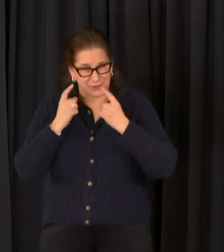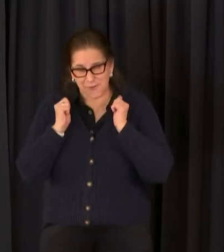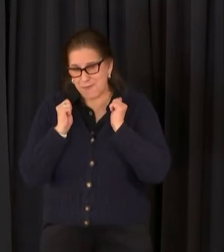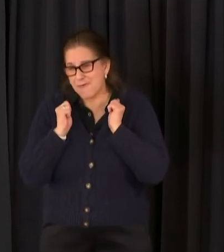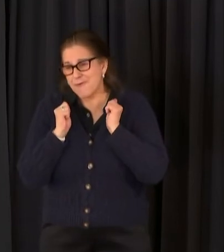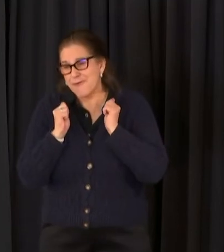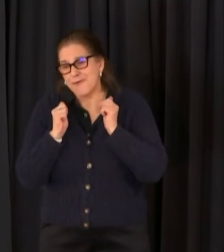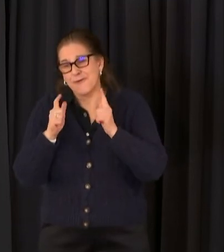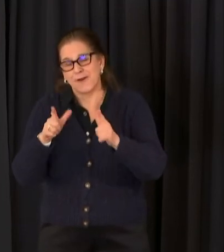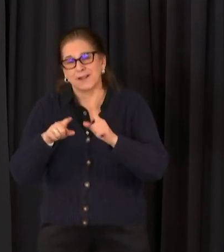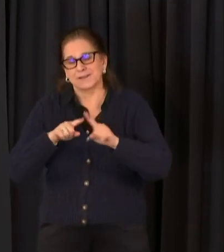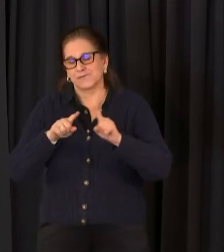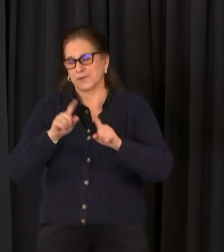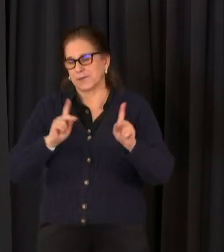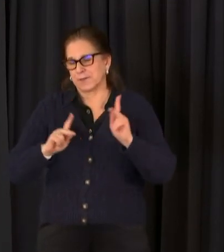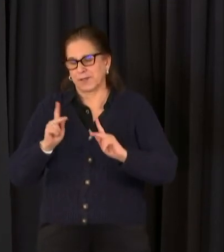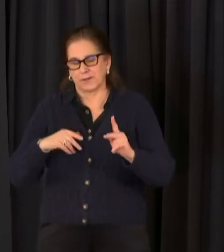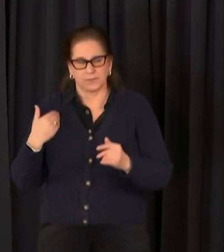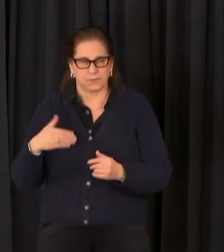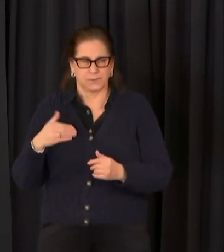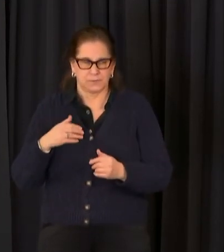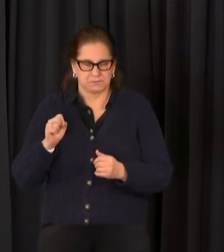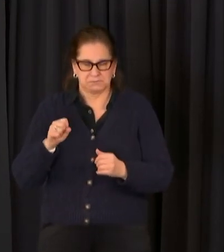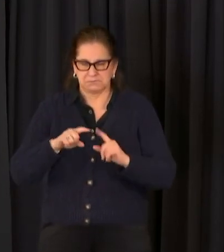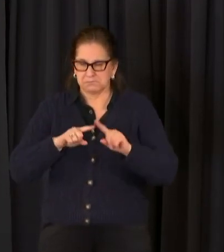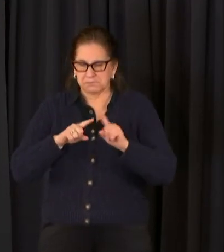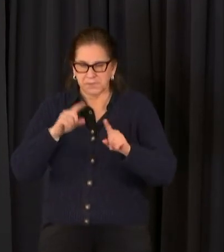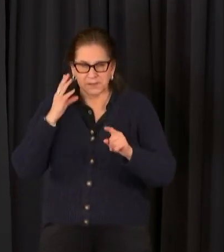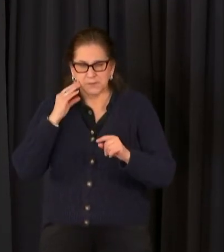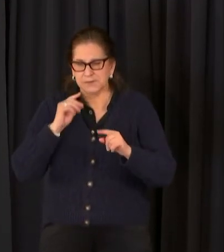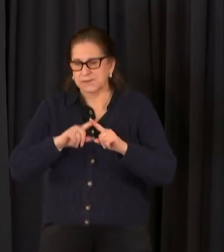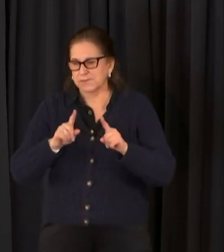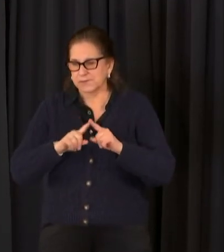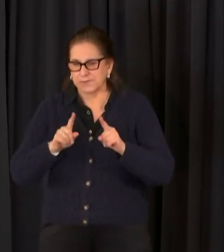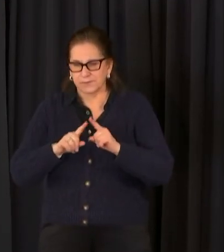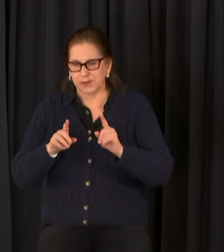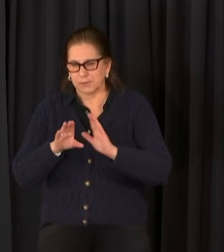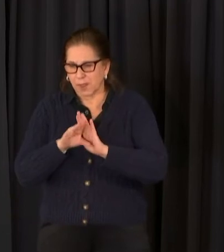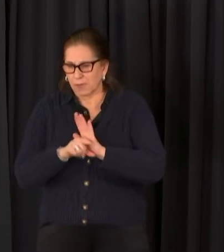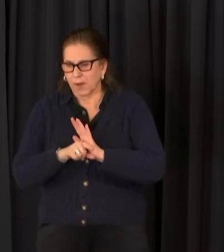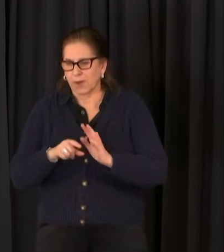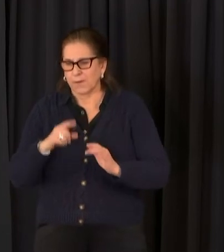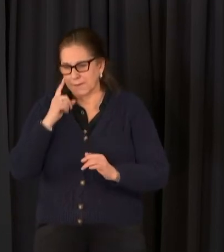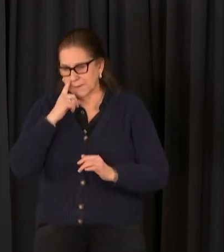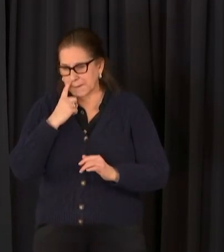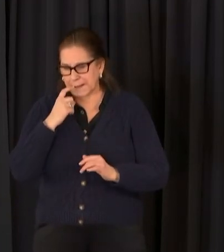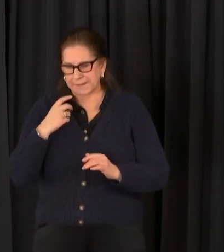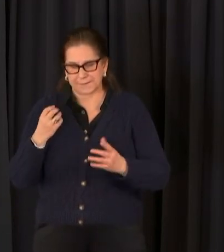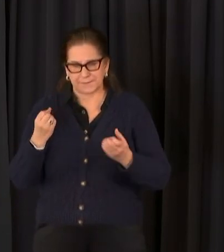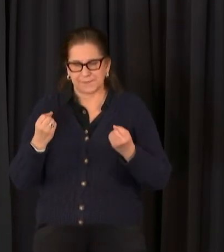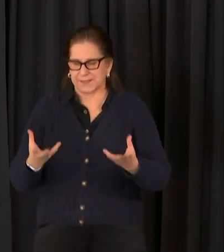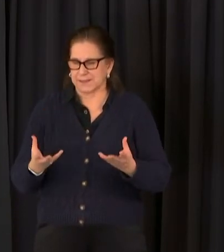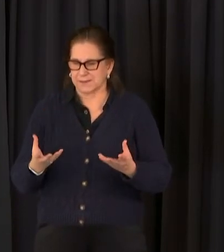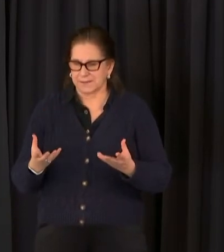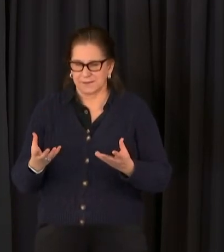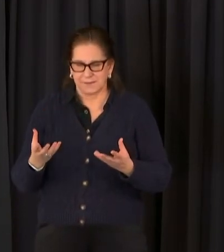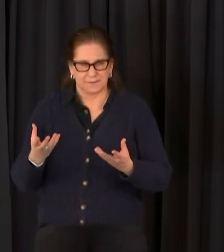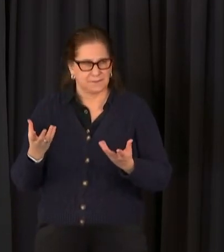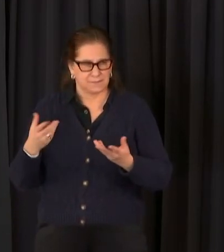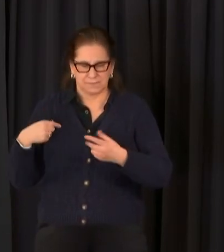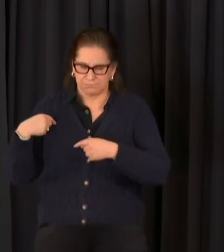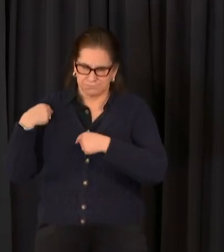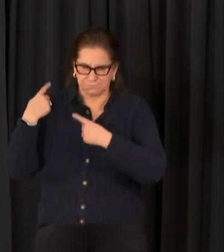all manner of experiences. And I've been involved in that board from my early days as serving on a council